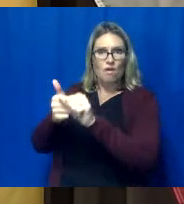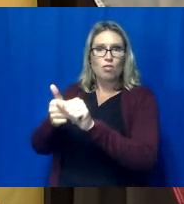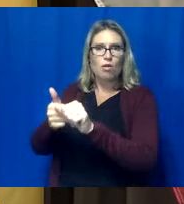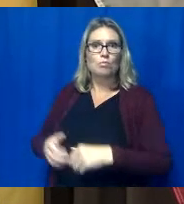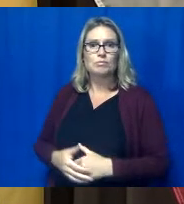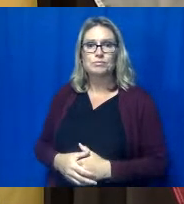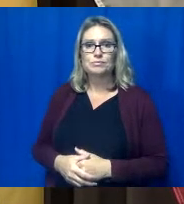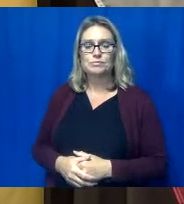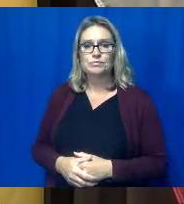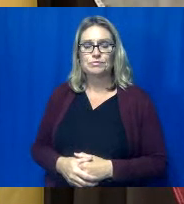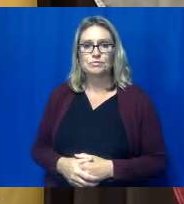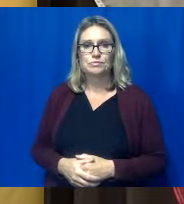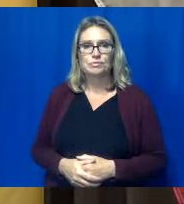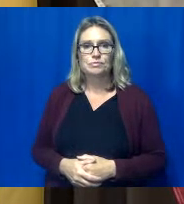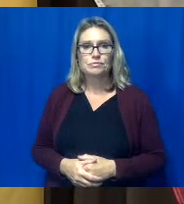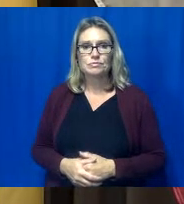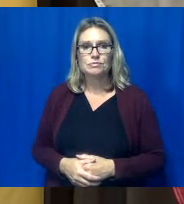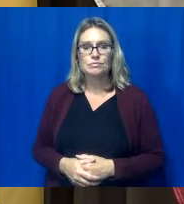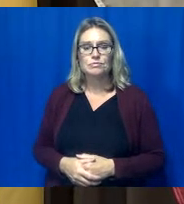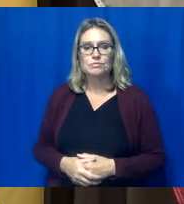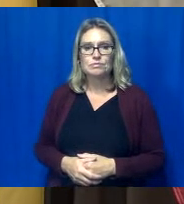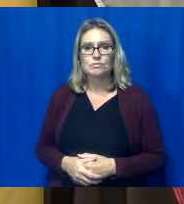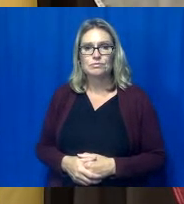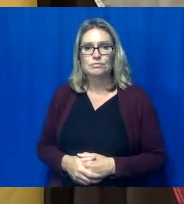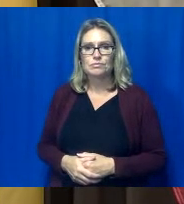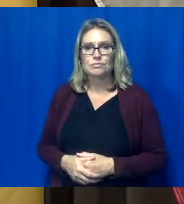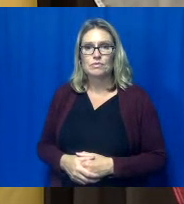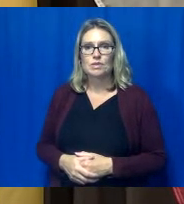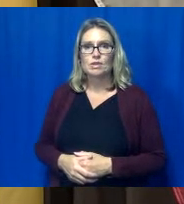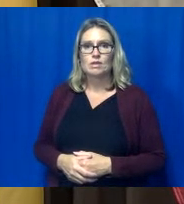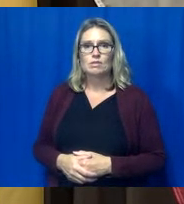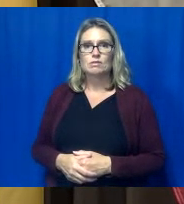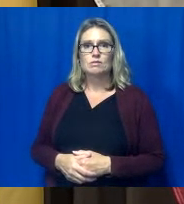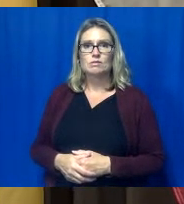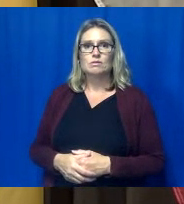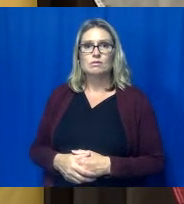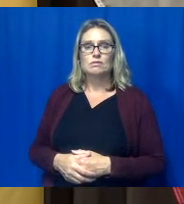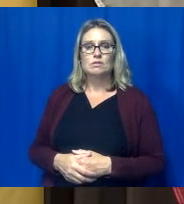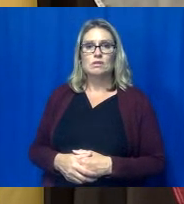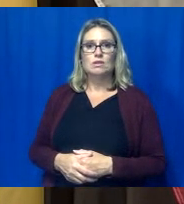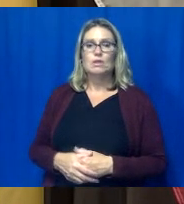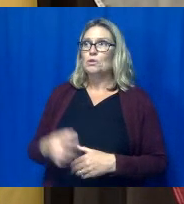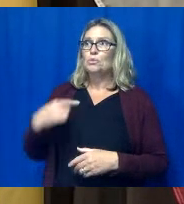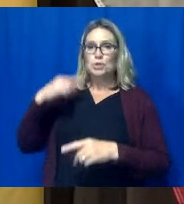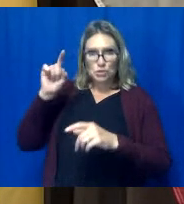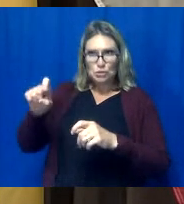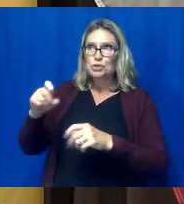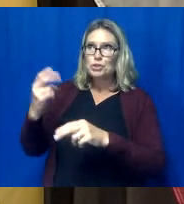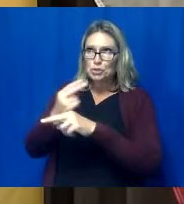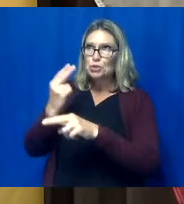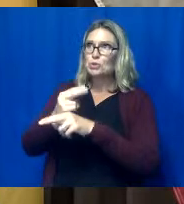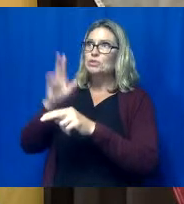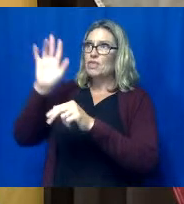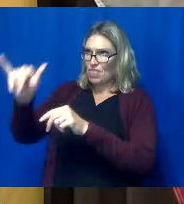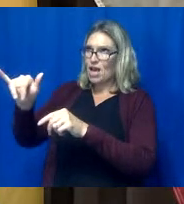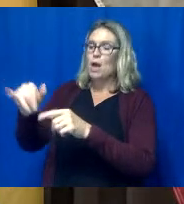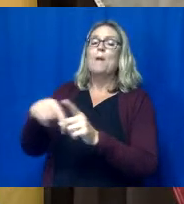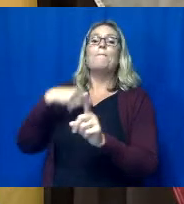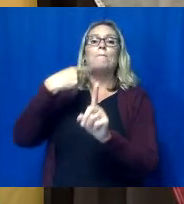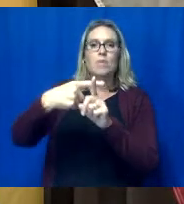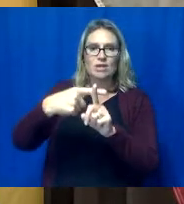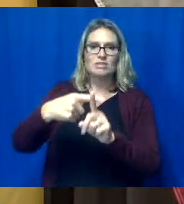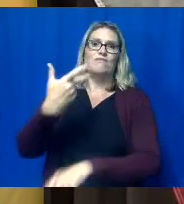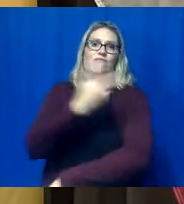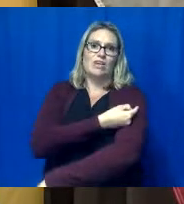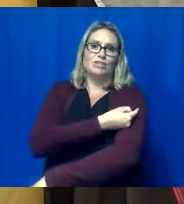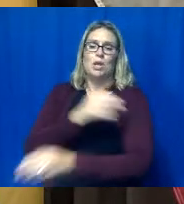that we should apply along with vaccination. We really need to look at both those things. Now,